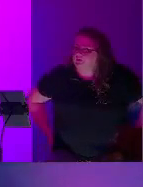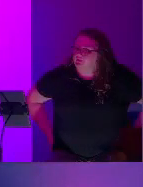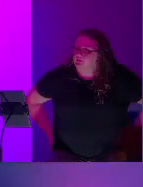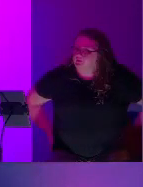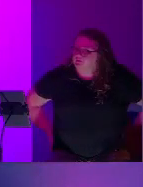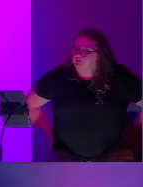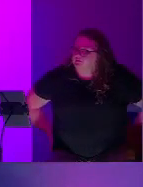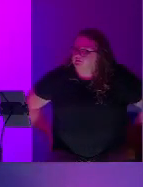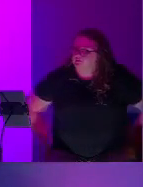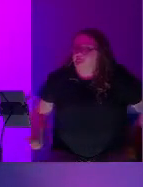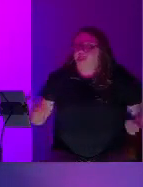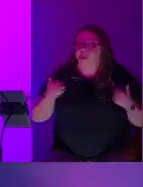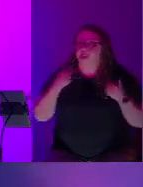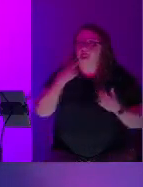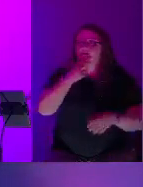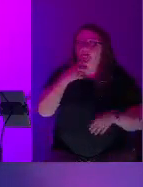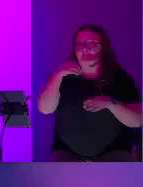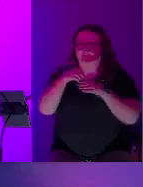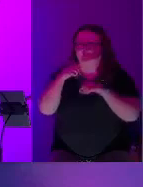There's honey in the rock.